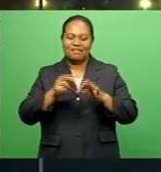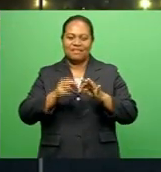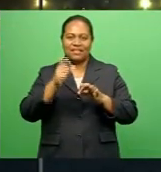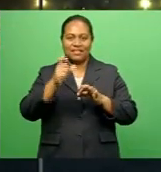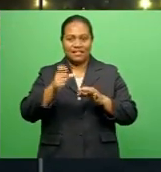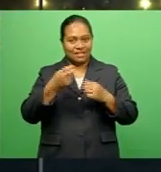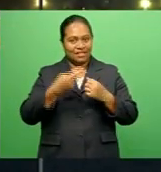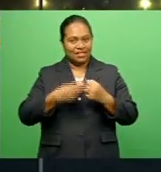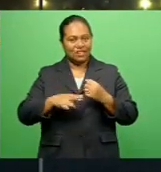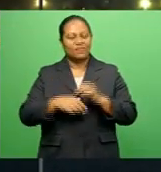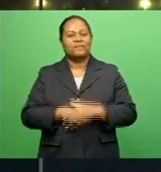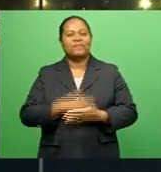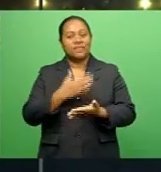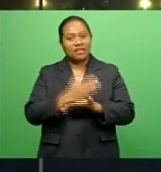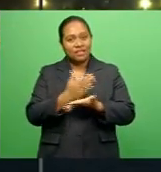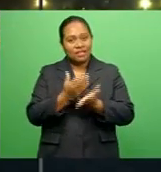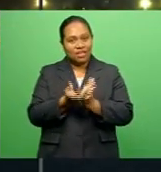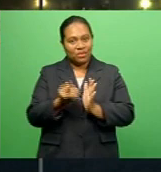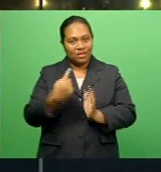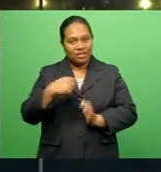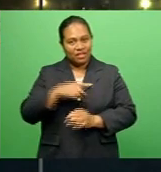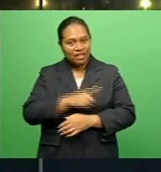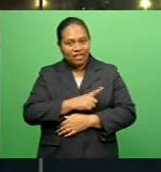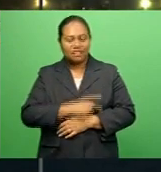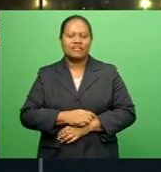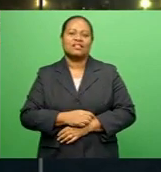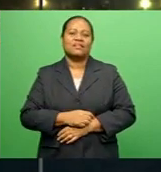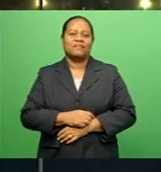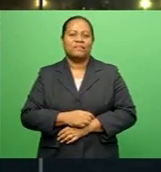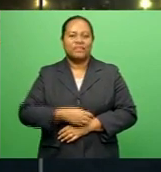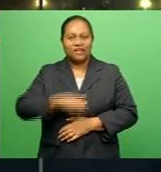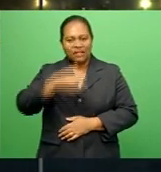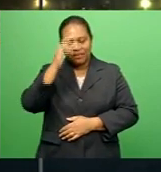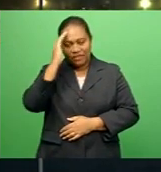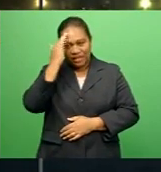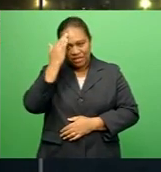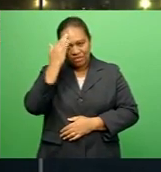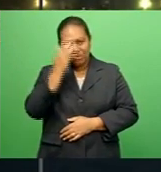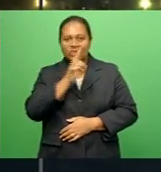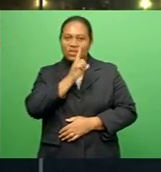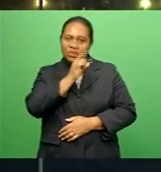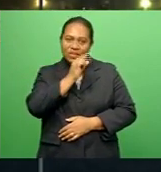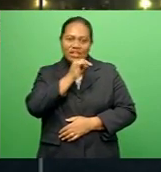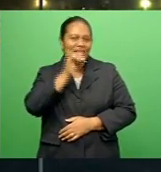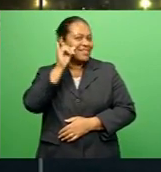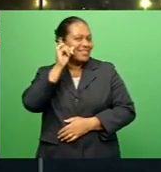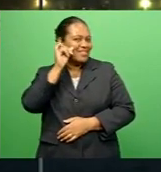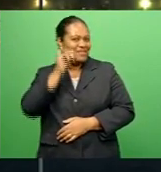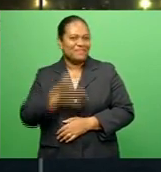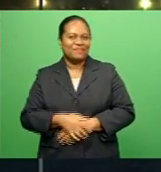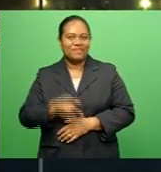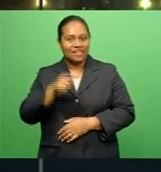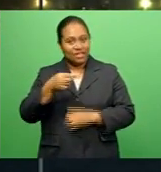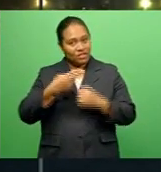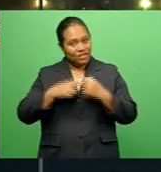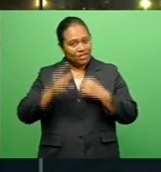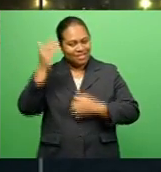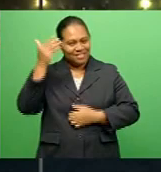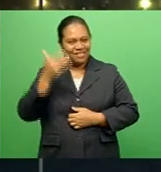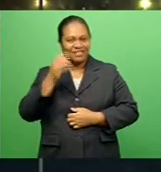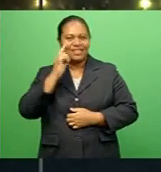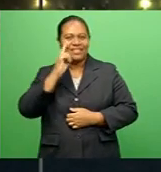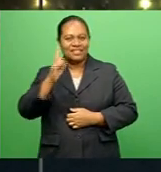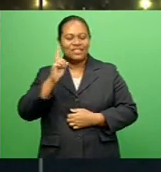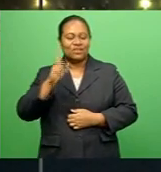fbcnews@fbc.com.fj or share it with us via our various social media accounts, including Facebook, Twitter and Instagram. That's your news this evening. I'll see